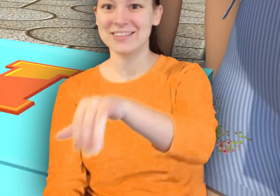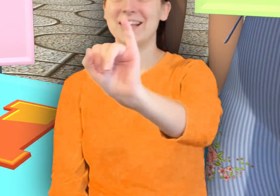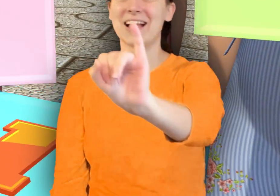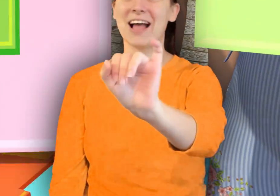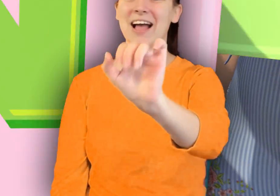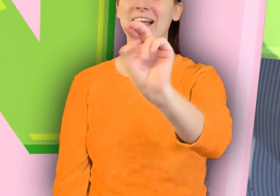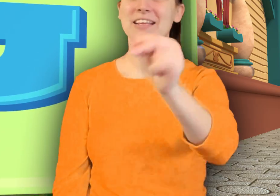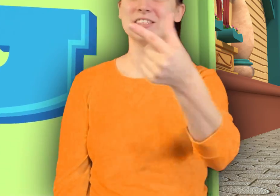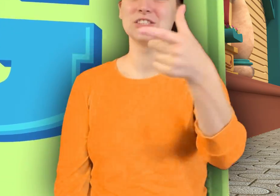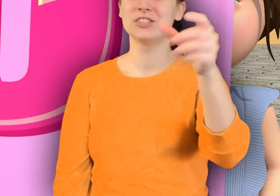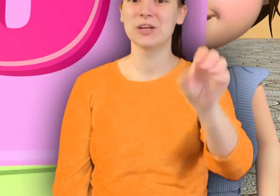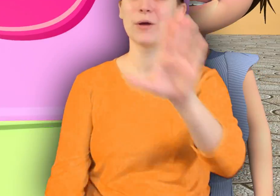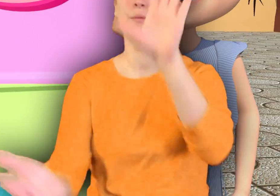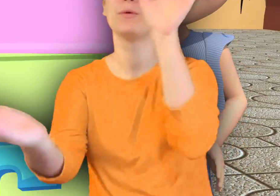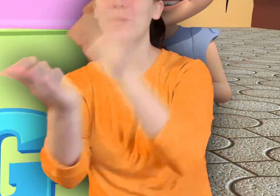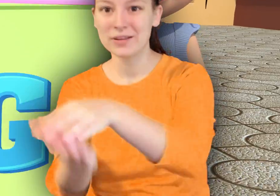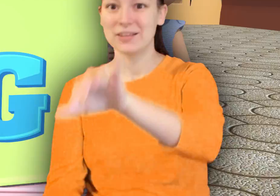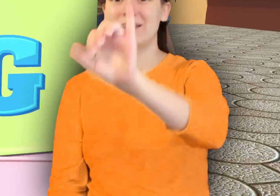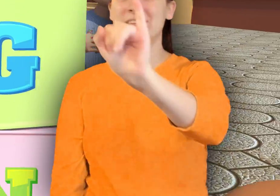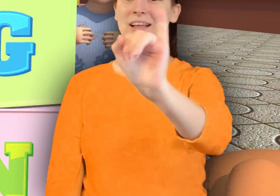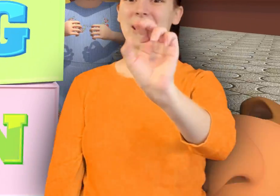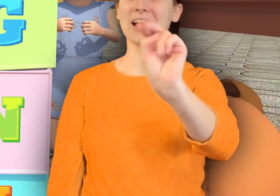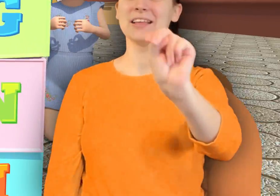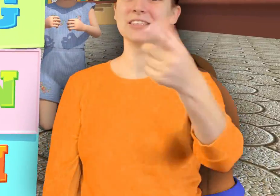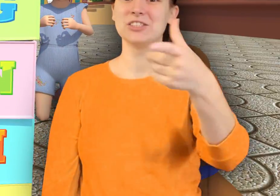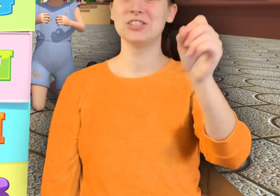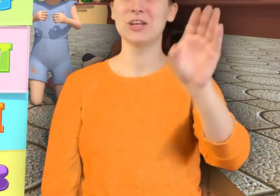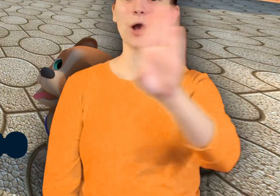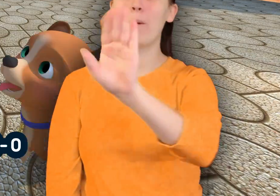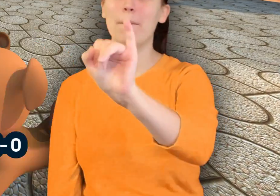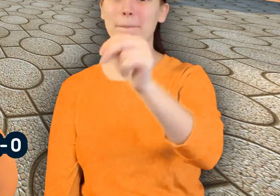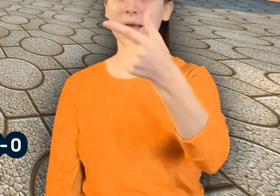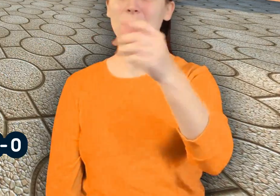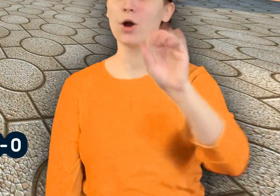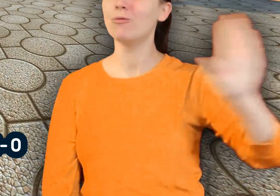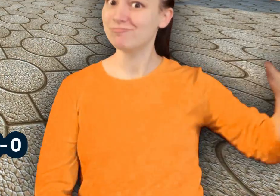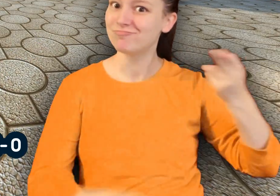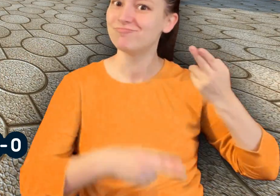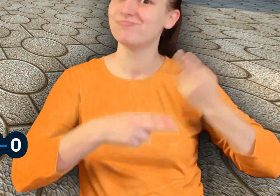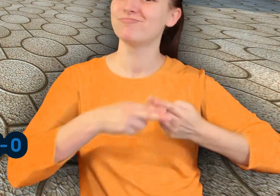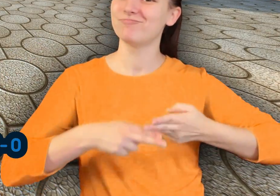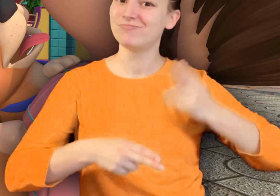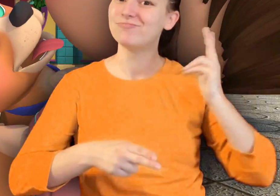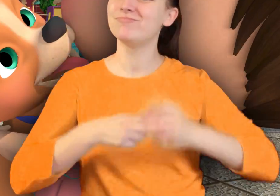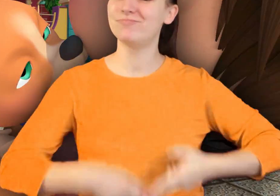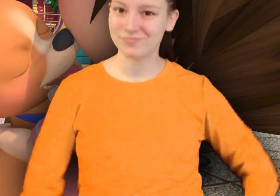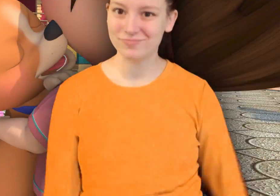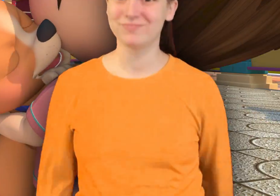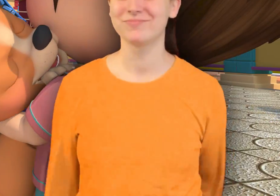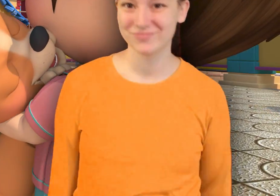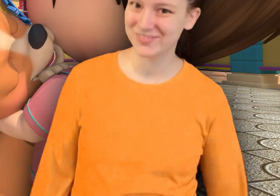o i n o i n o and Bingo was his